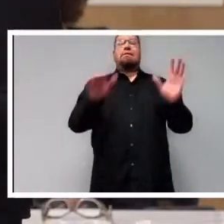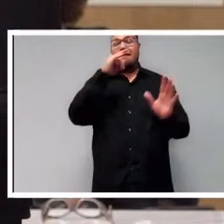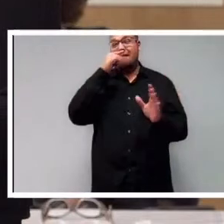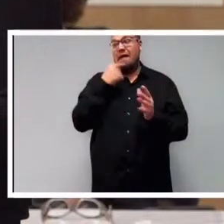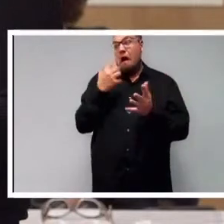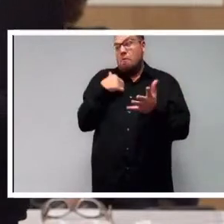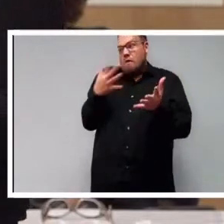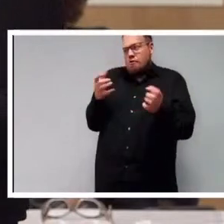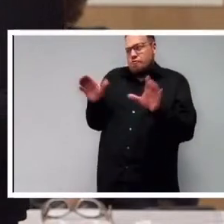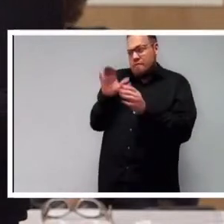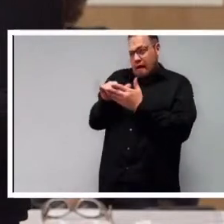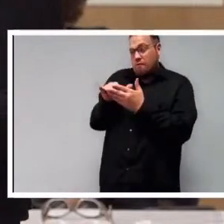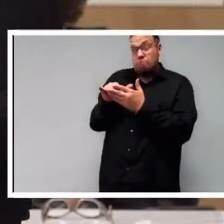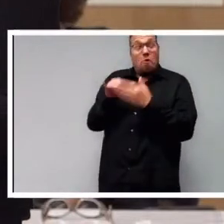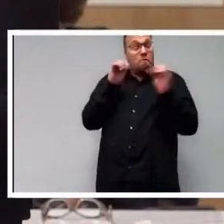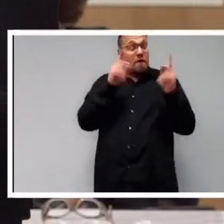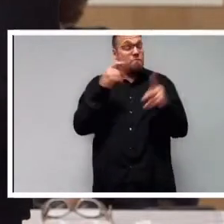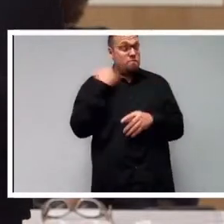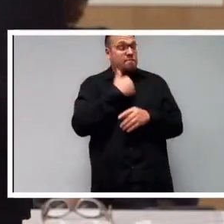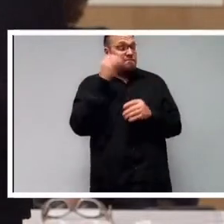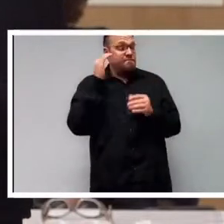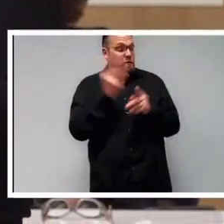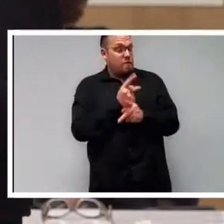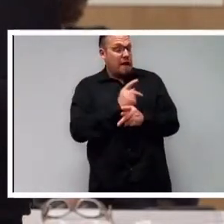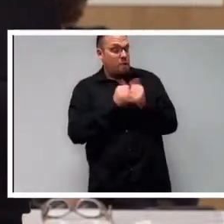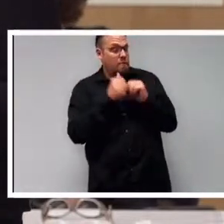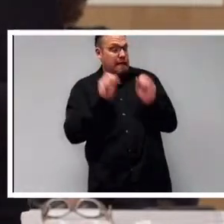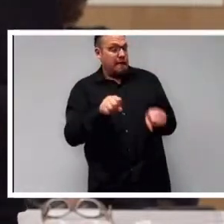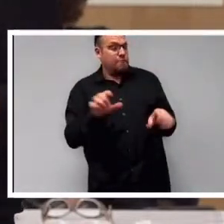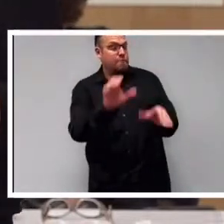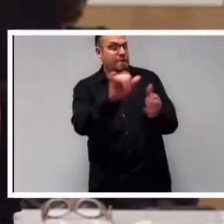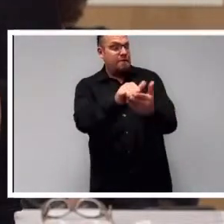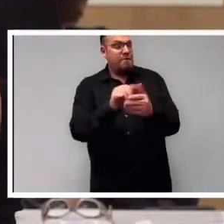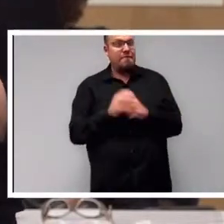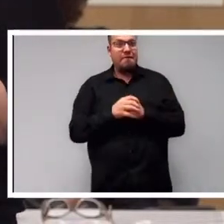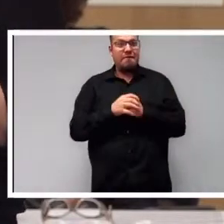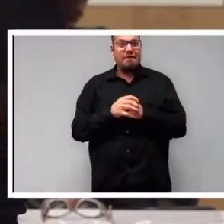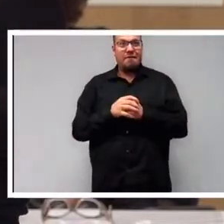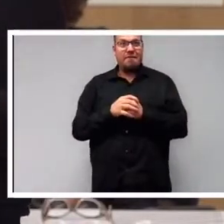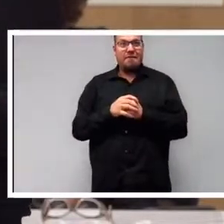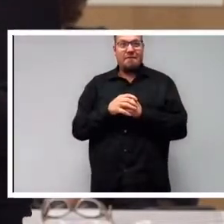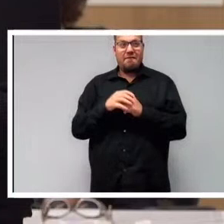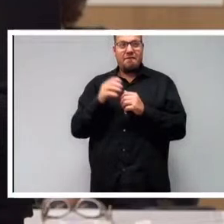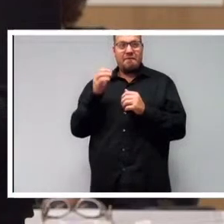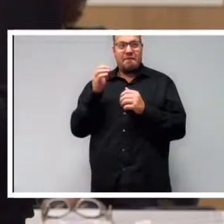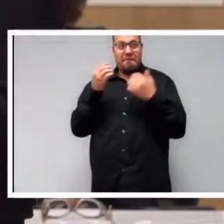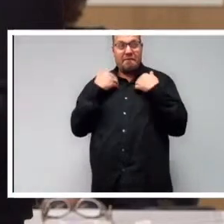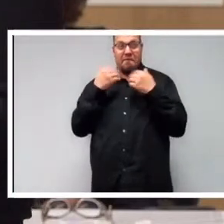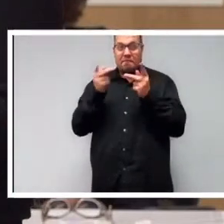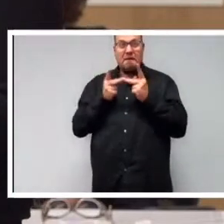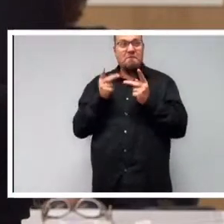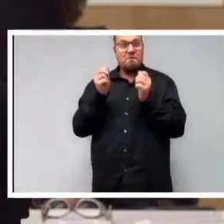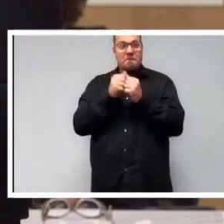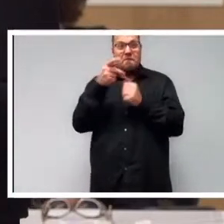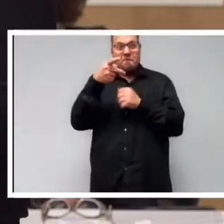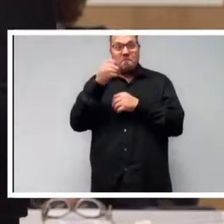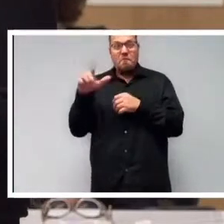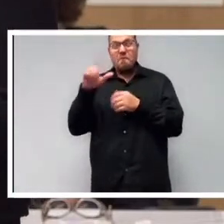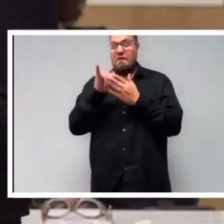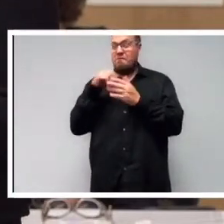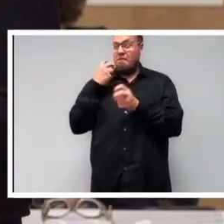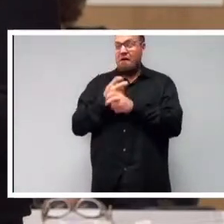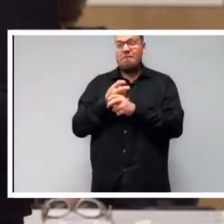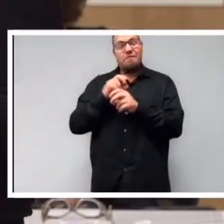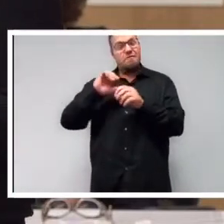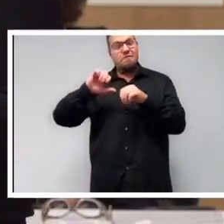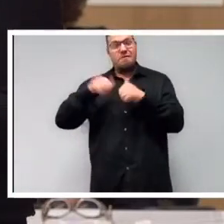say, then let's figure out how to make it possible. So yeah. If you have ideas around where we can find a pool, that one is always an interesting challenge